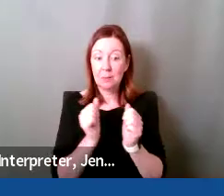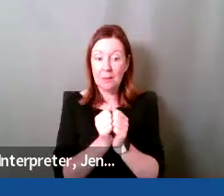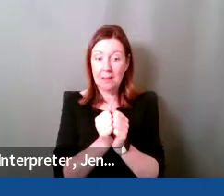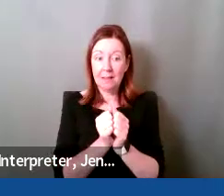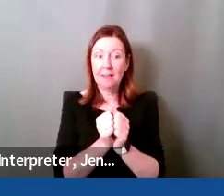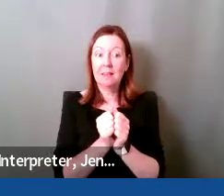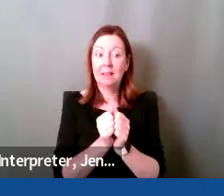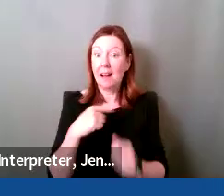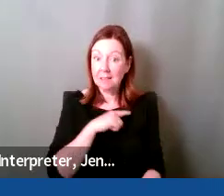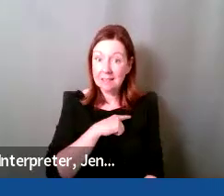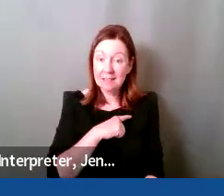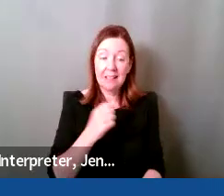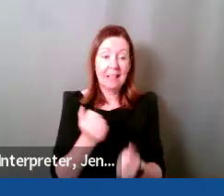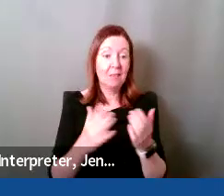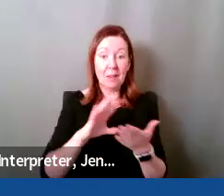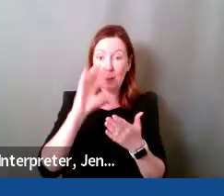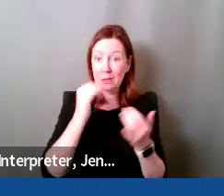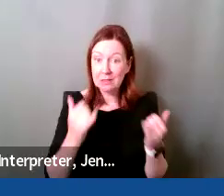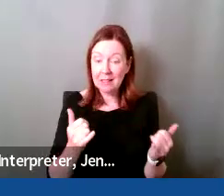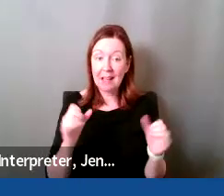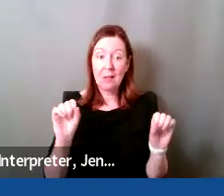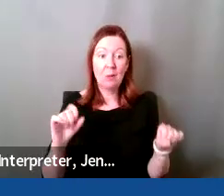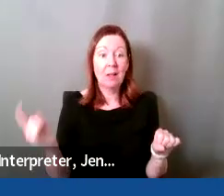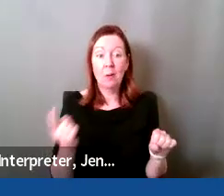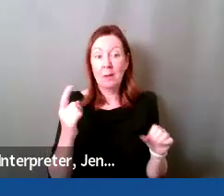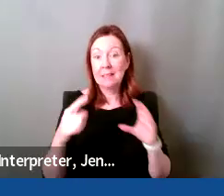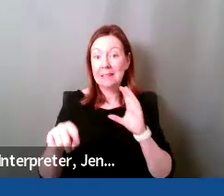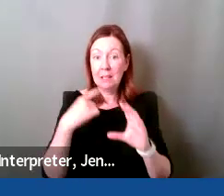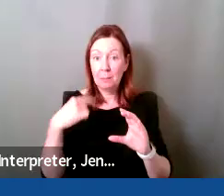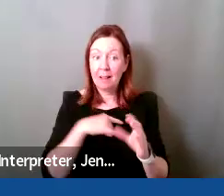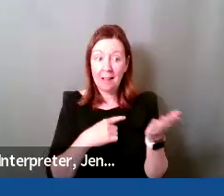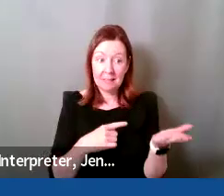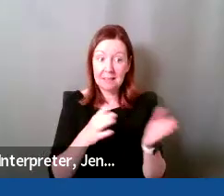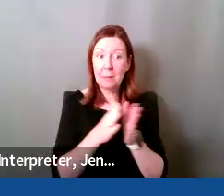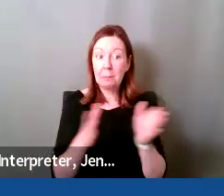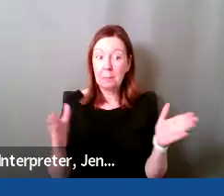to stay connected with us and everything that you learned today, you can always email us at